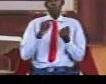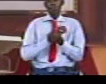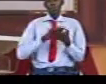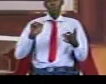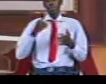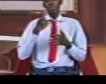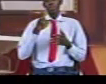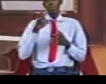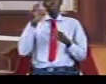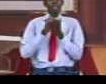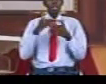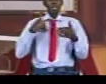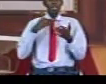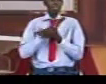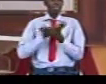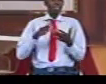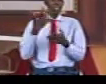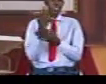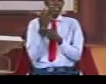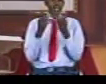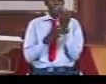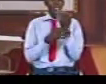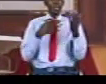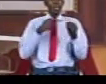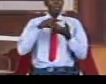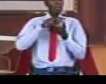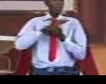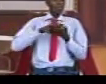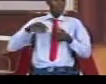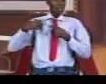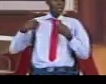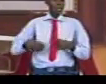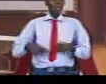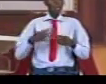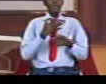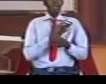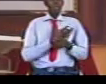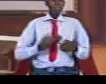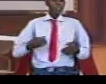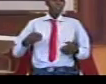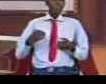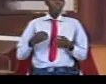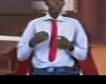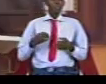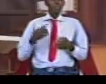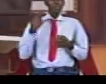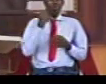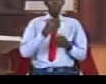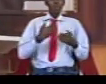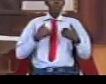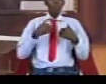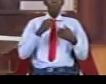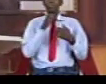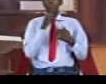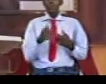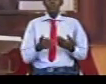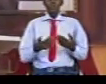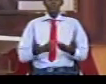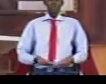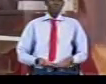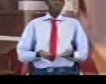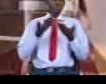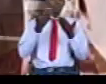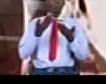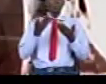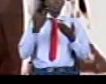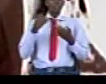hands and a pure heart, purified heart, that means he's sanctified, who has not lifted up his soul unto vanity,